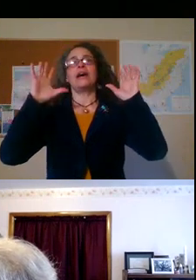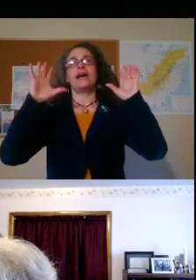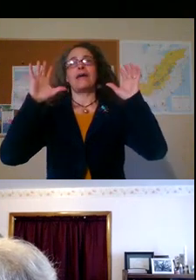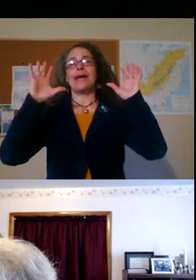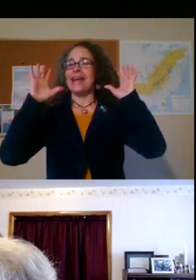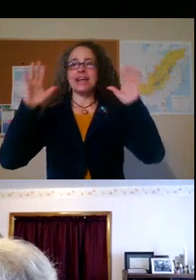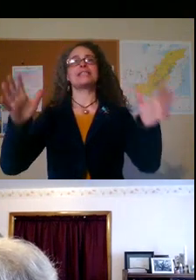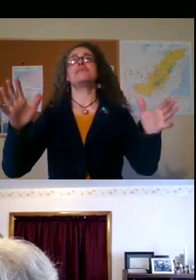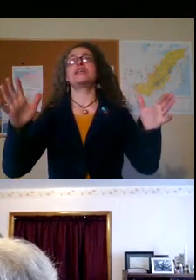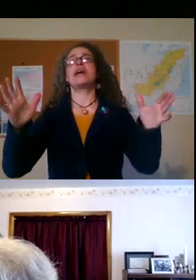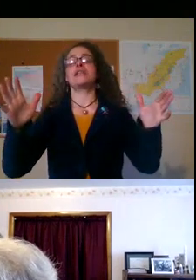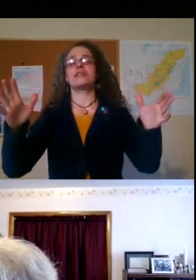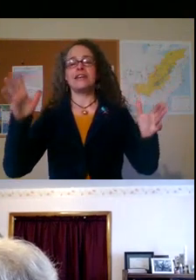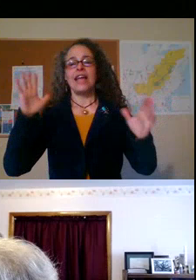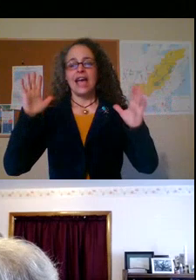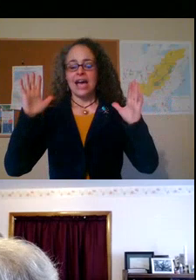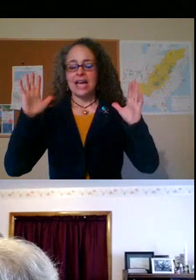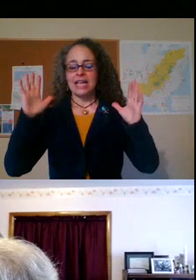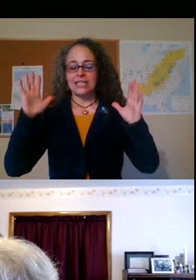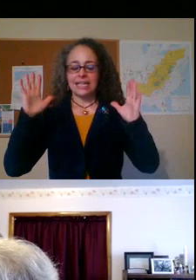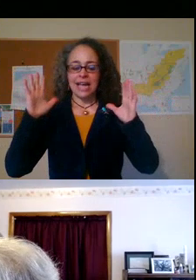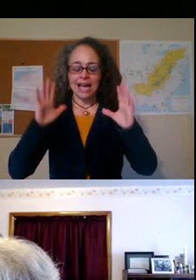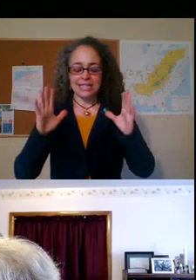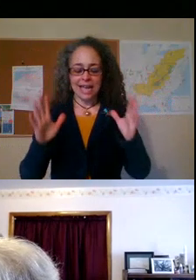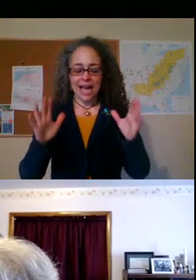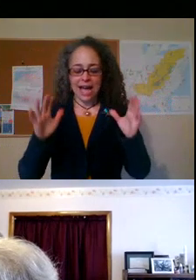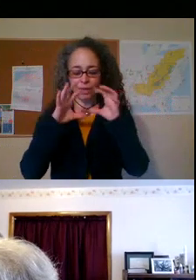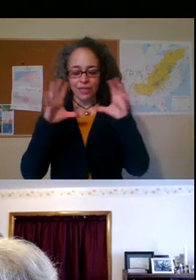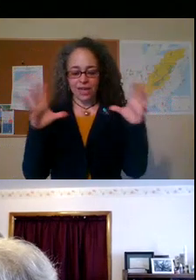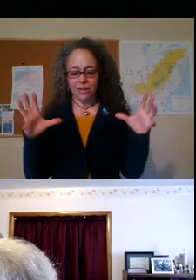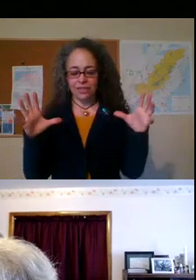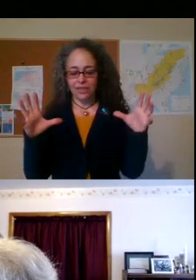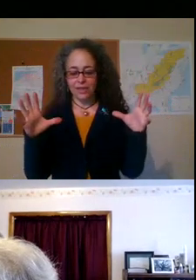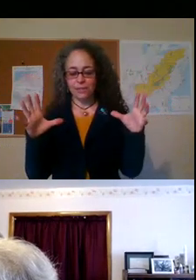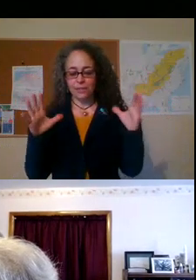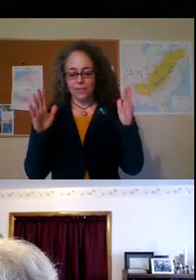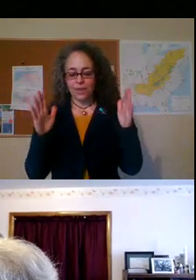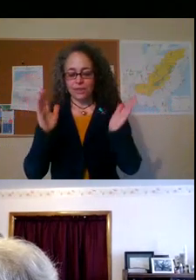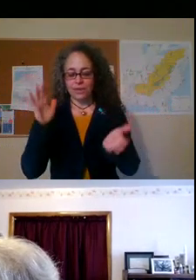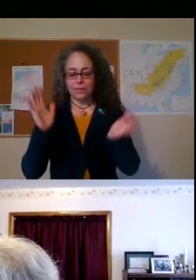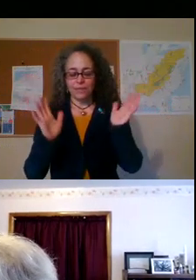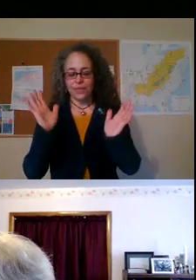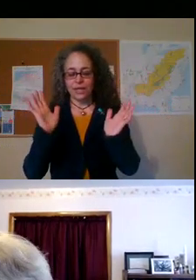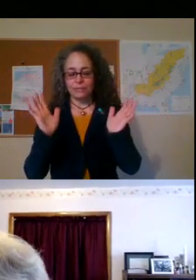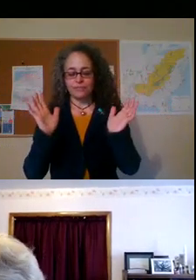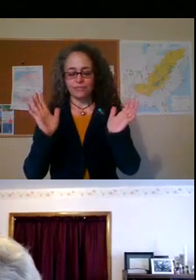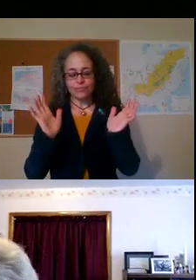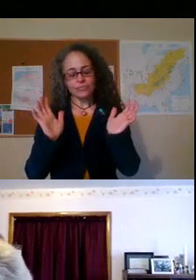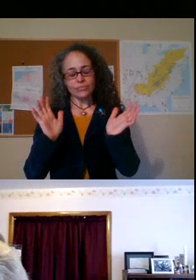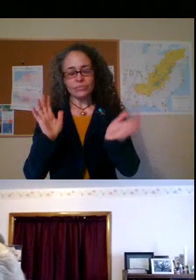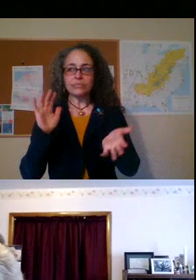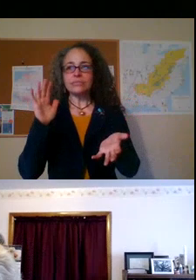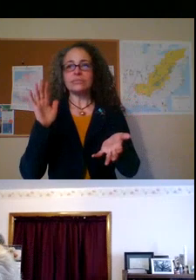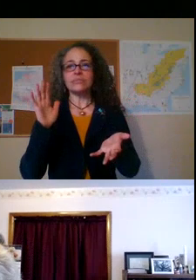letterhead, and it has to be in color, and it has to have within the